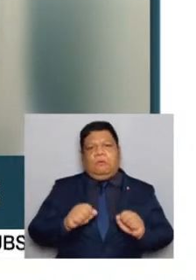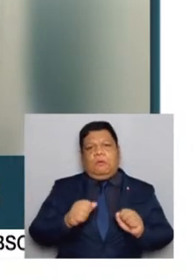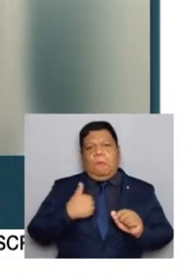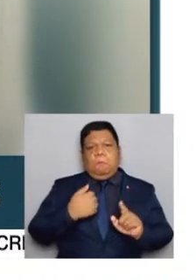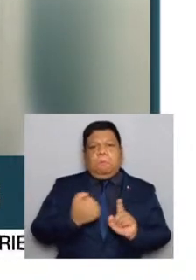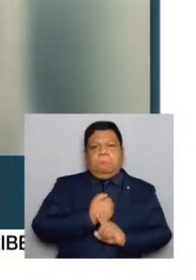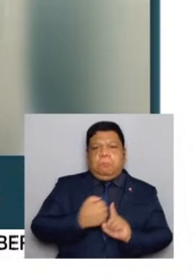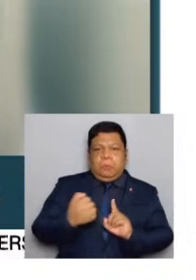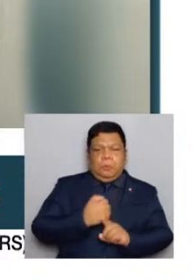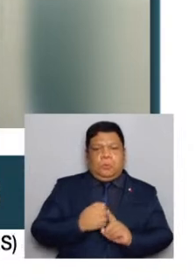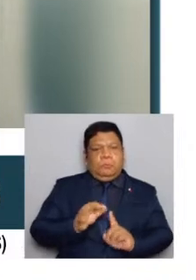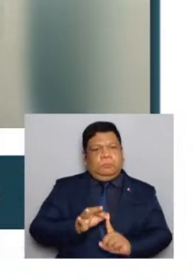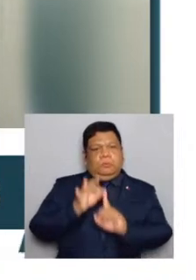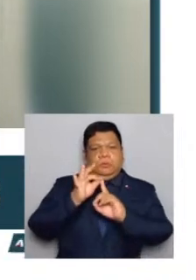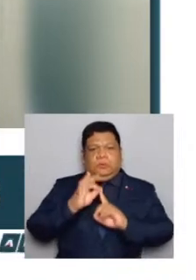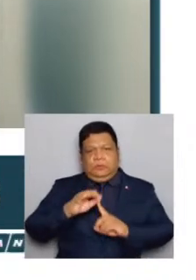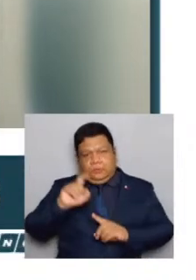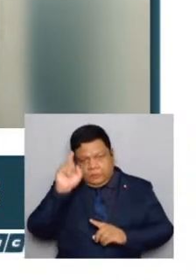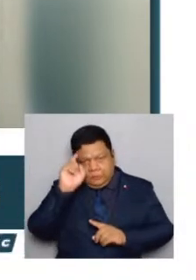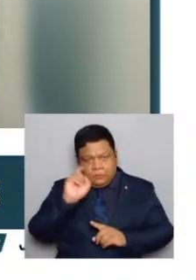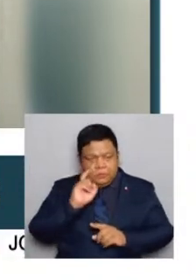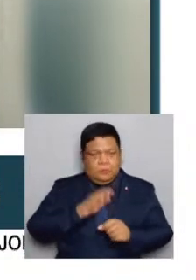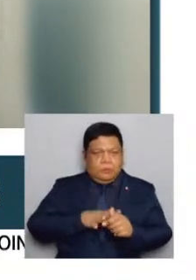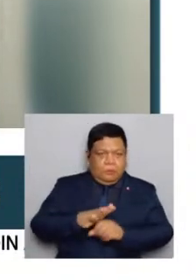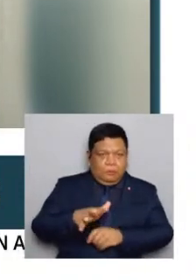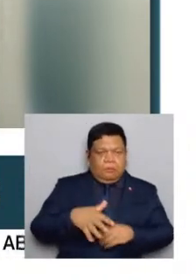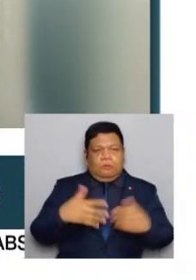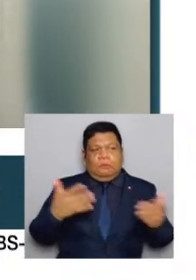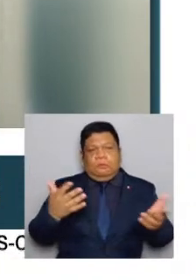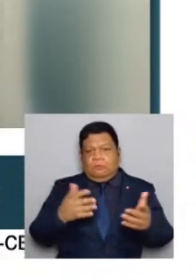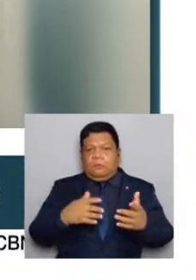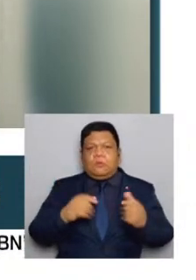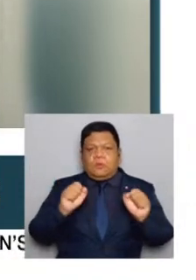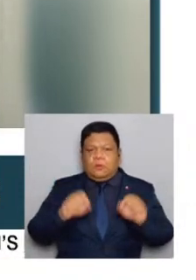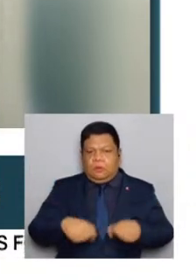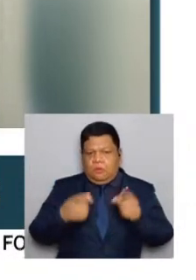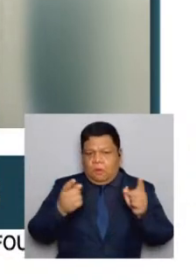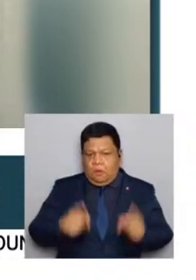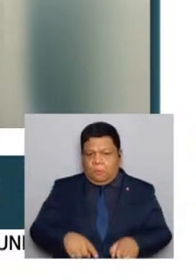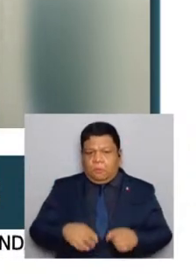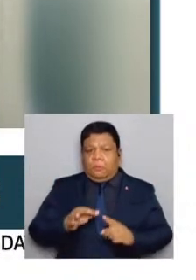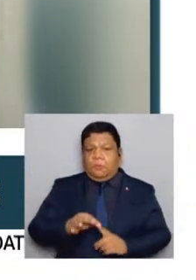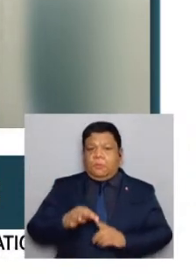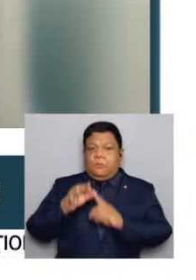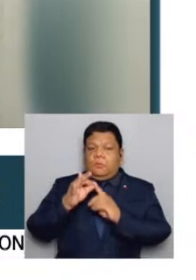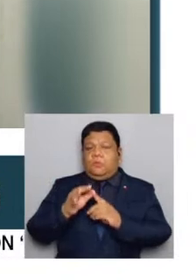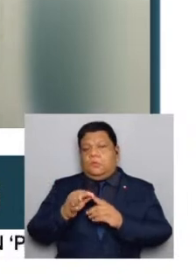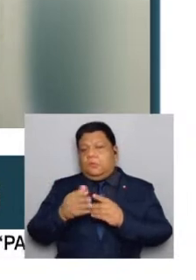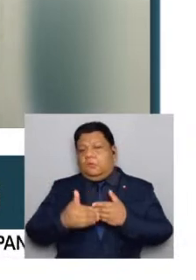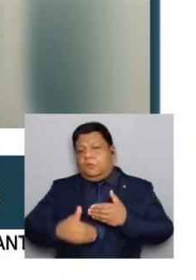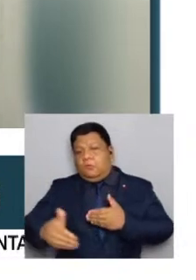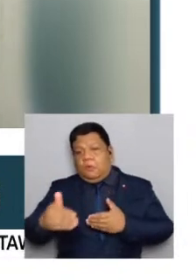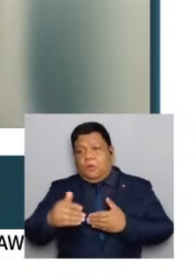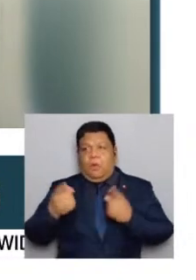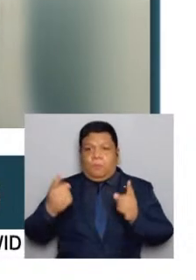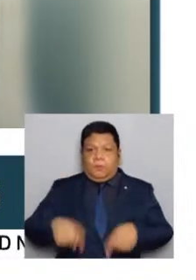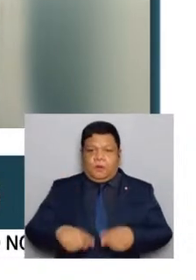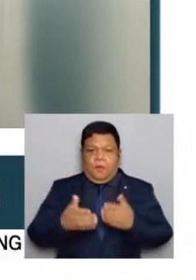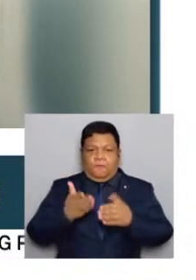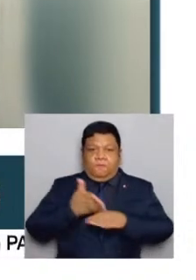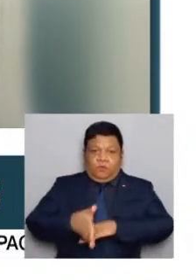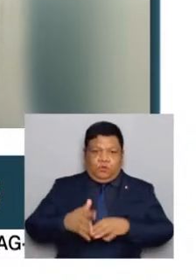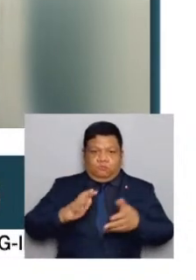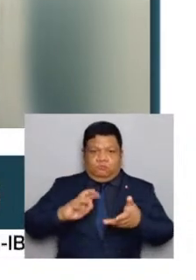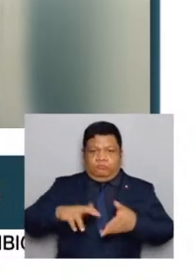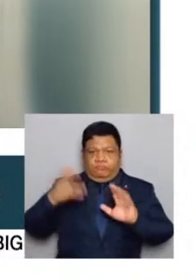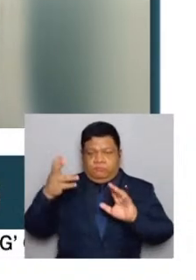especially sexual abuses and exploitation that could happen, especially post-disaster scenario or situation. And this is where we also